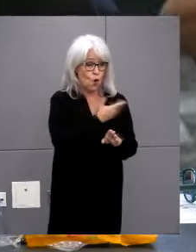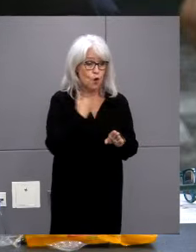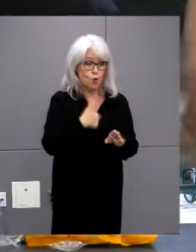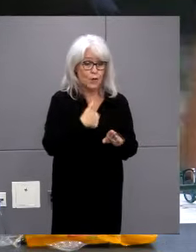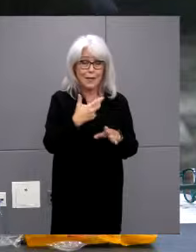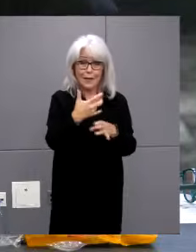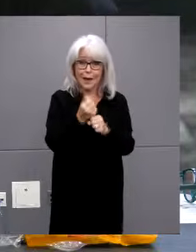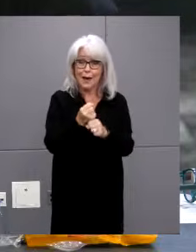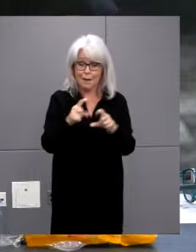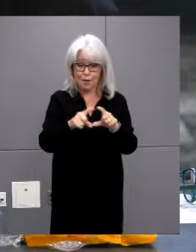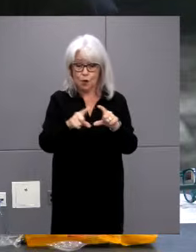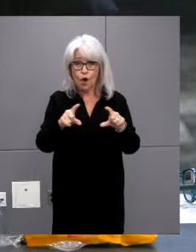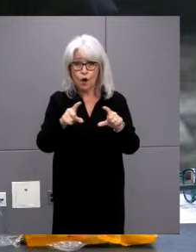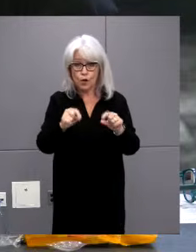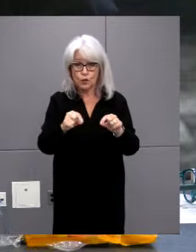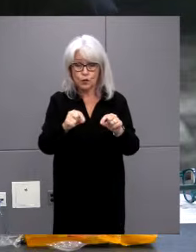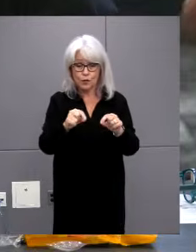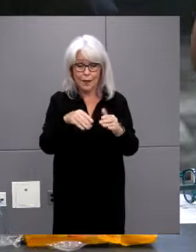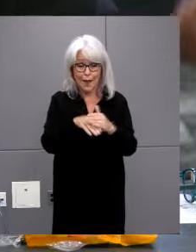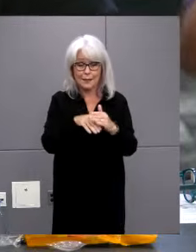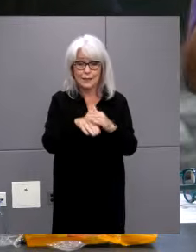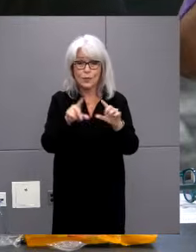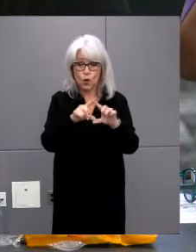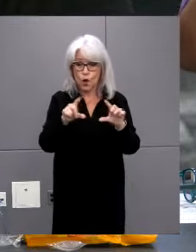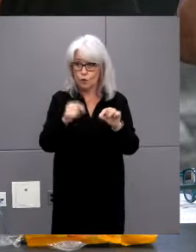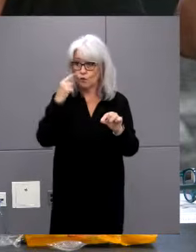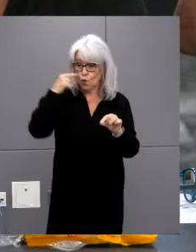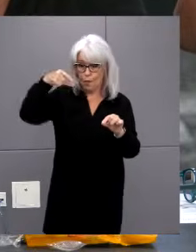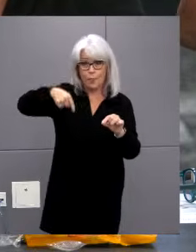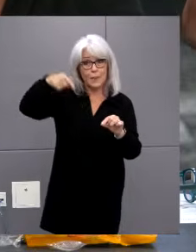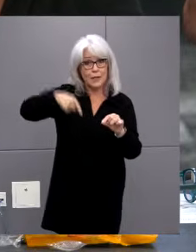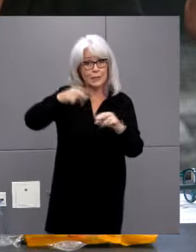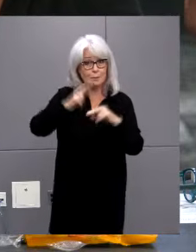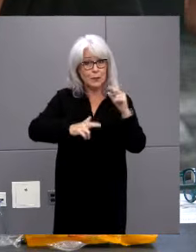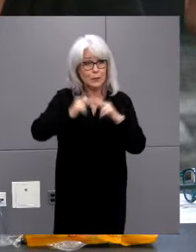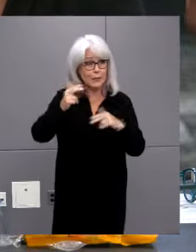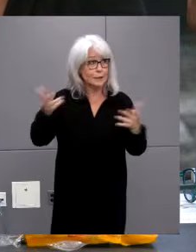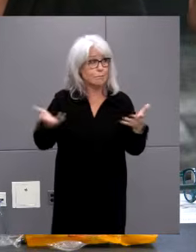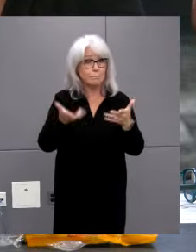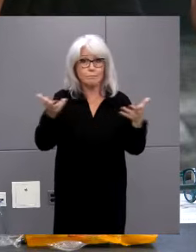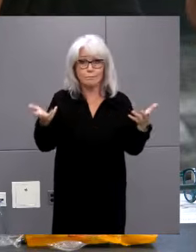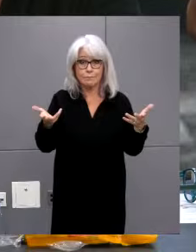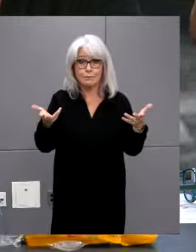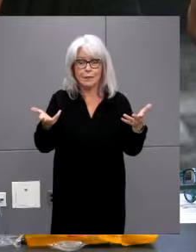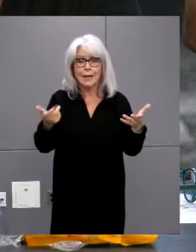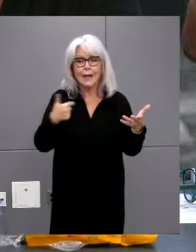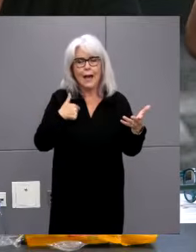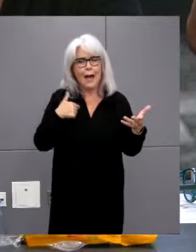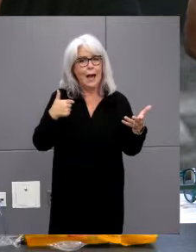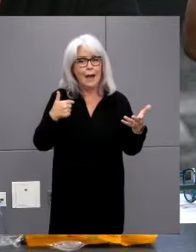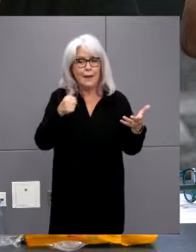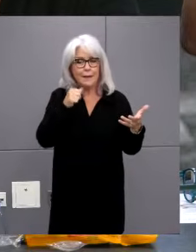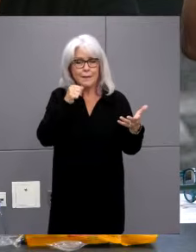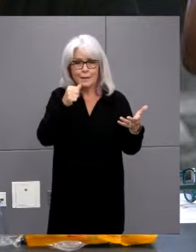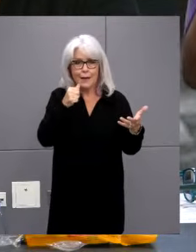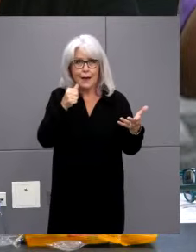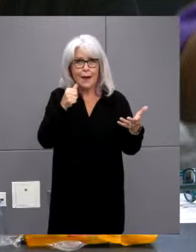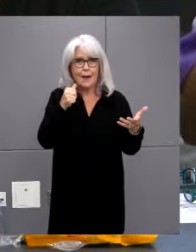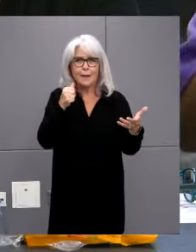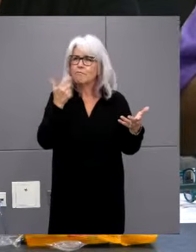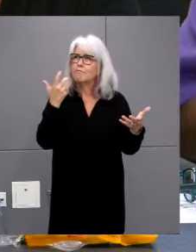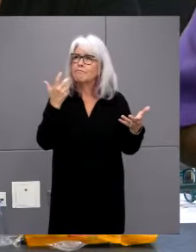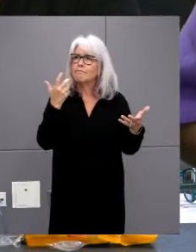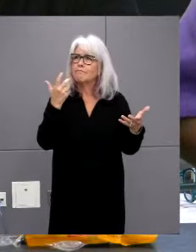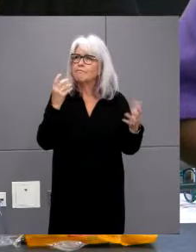received cards to this building, and I did not